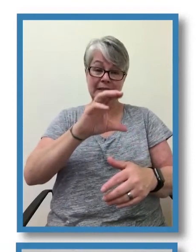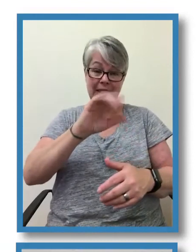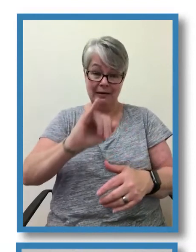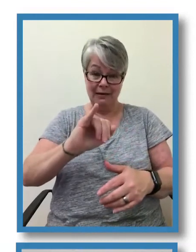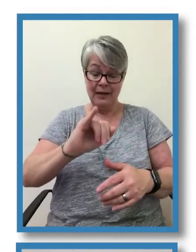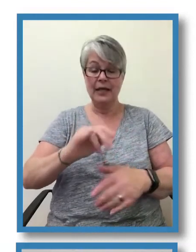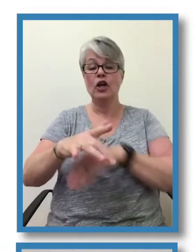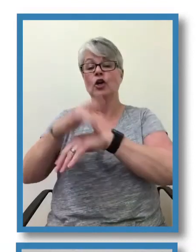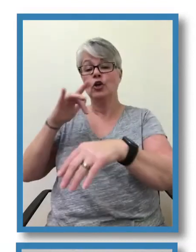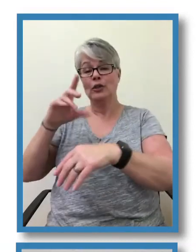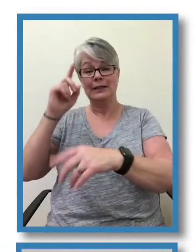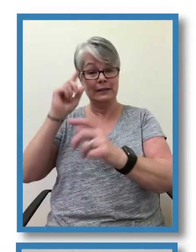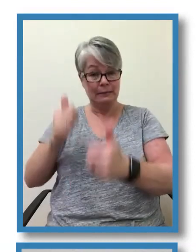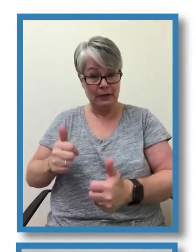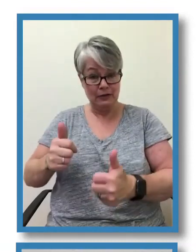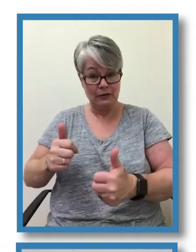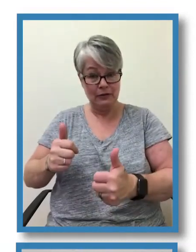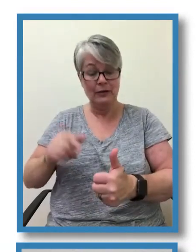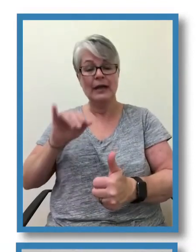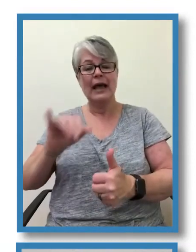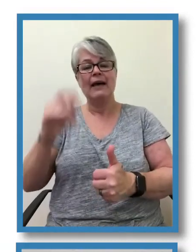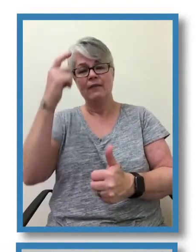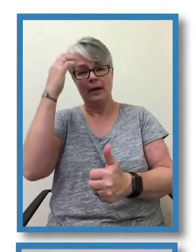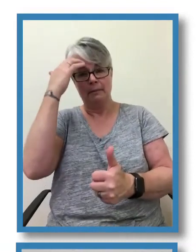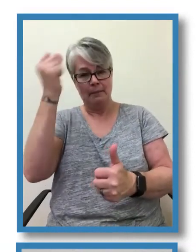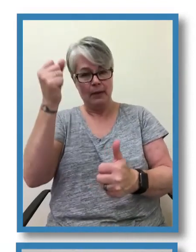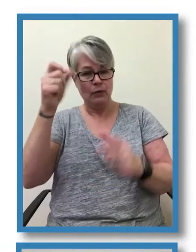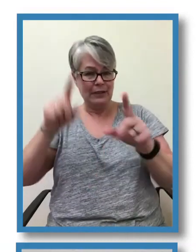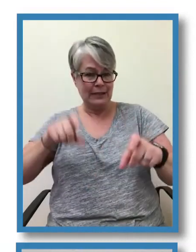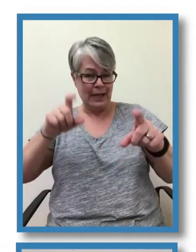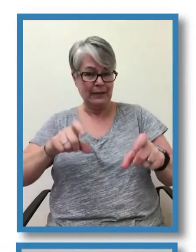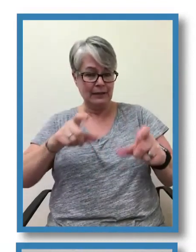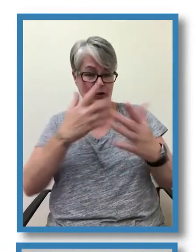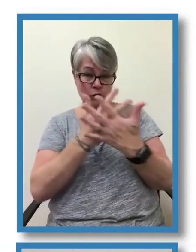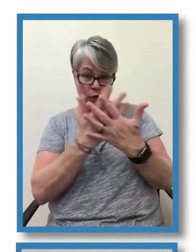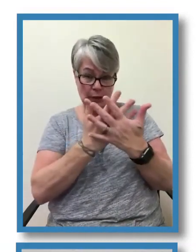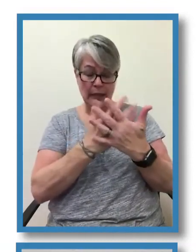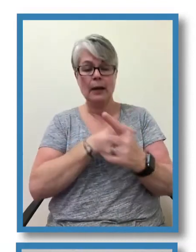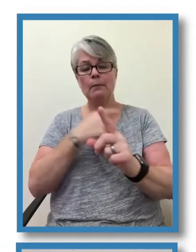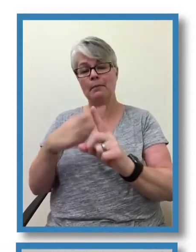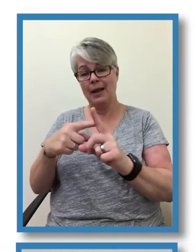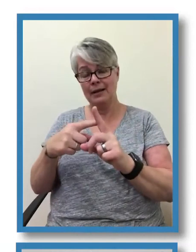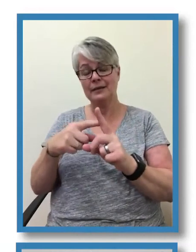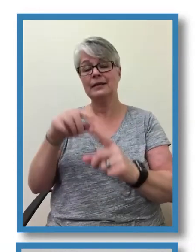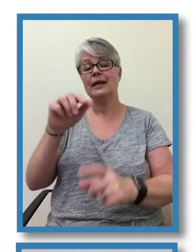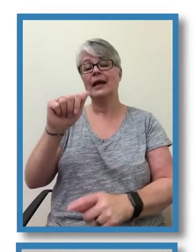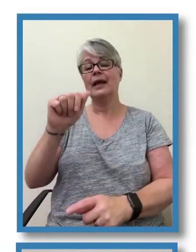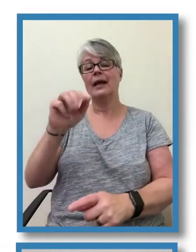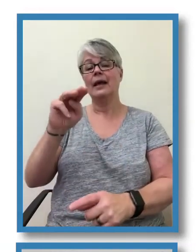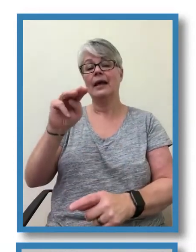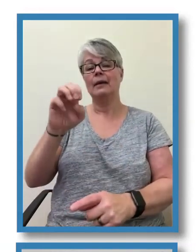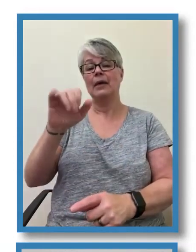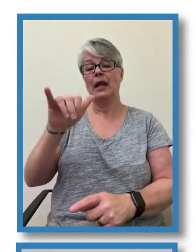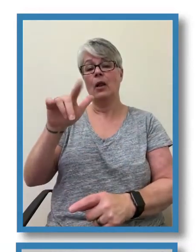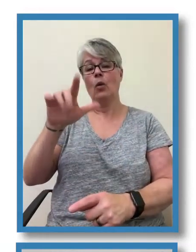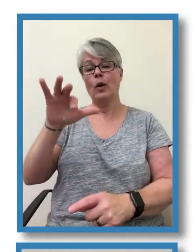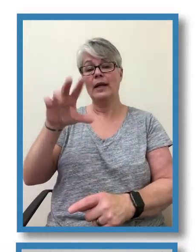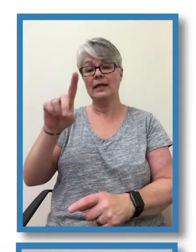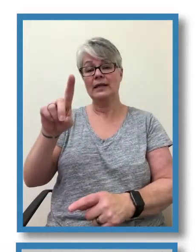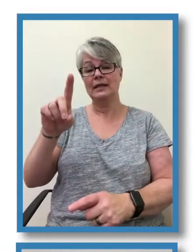not they have amyloid in their brain or not. If you find you don't have amyloid sufficient for it to be considered positive, that's a good